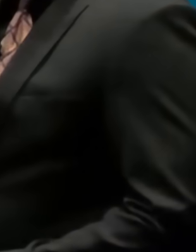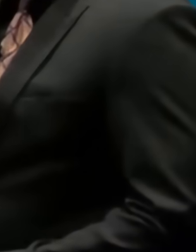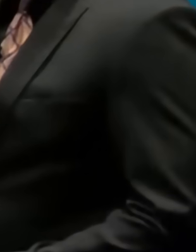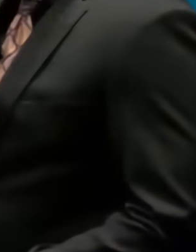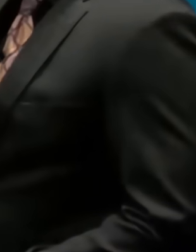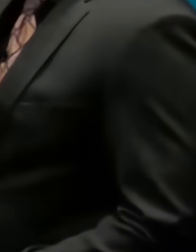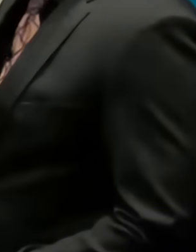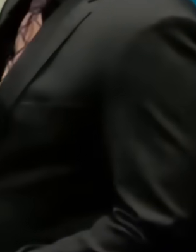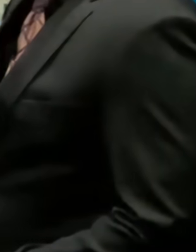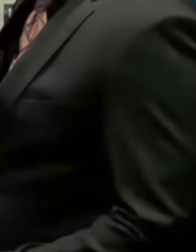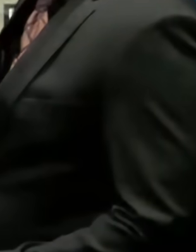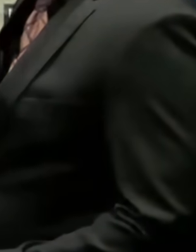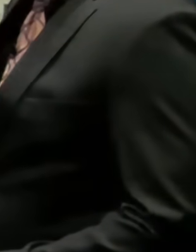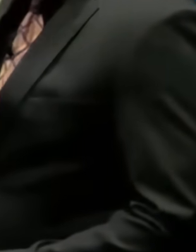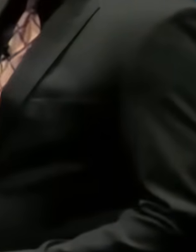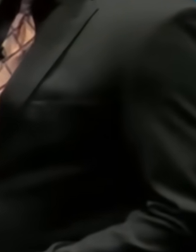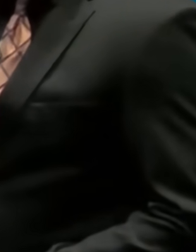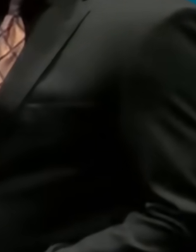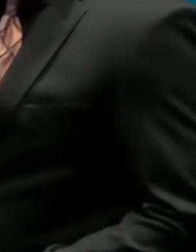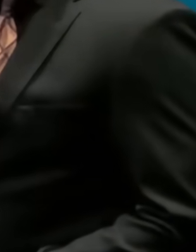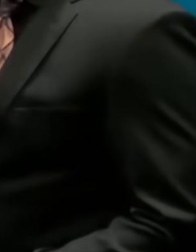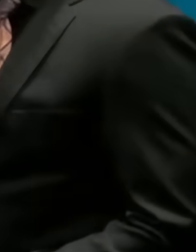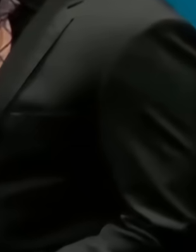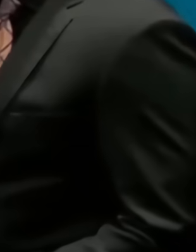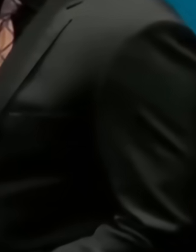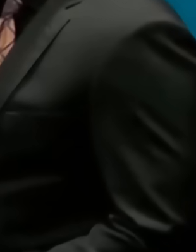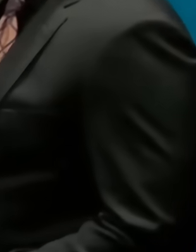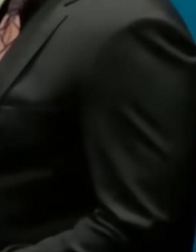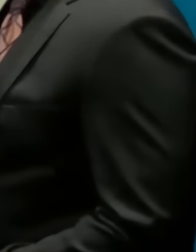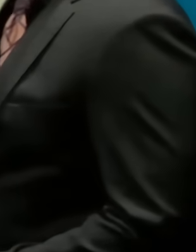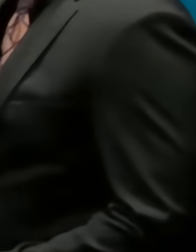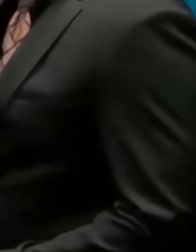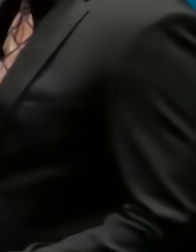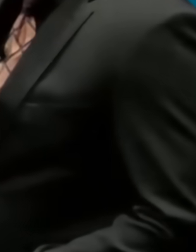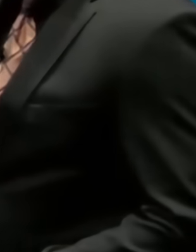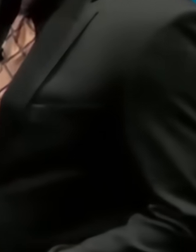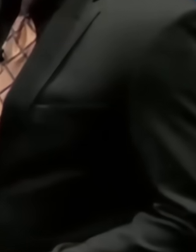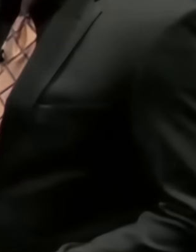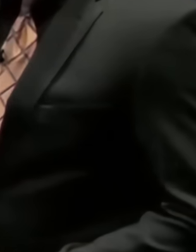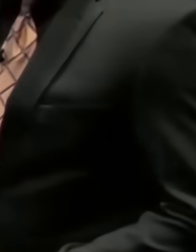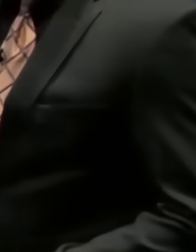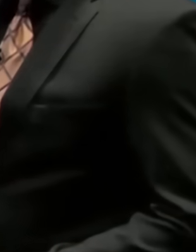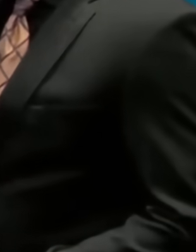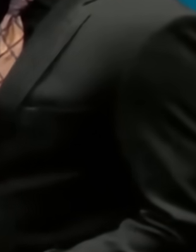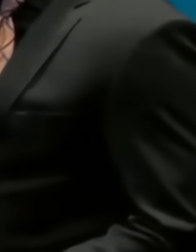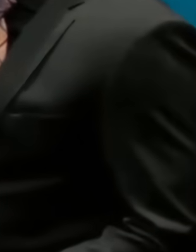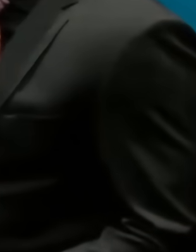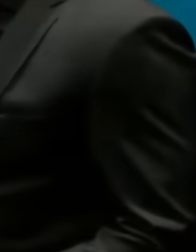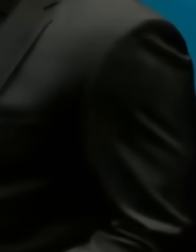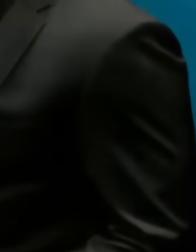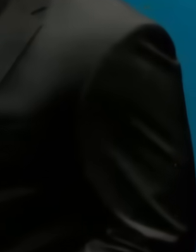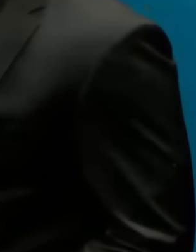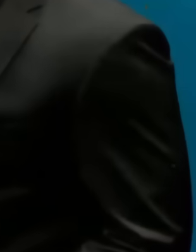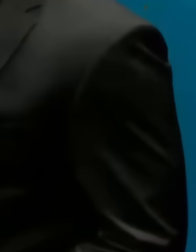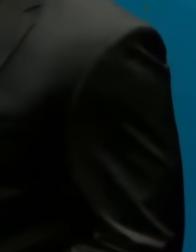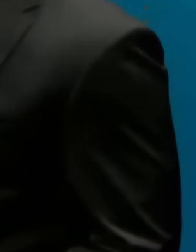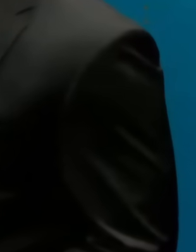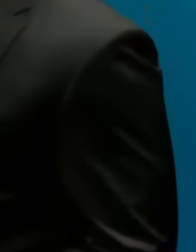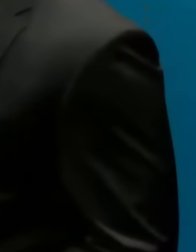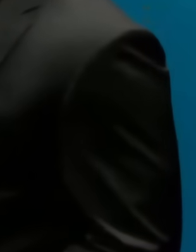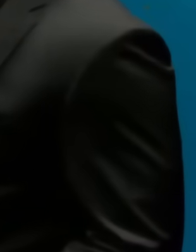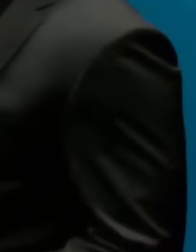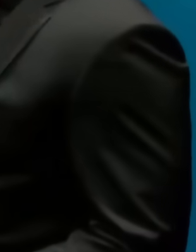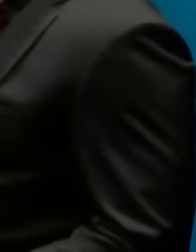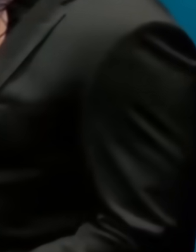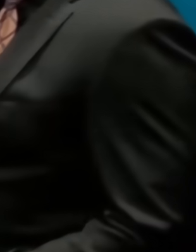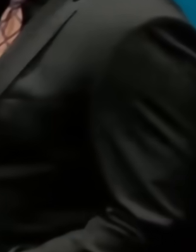ka botjhabela ho tla fihla hona ka Freestata pula tla hlebedi be matla ka thoko ho mabopo le ka haruna ha o bona fela mo e sa enkae ha re shebile hona boholo ba